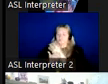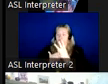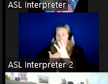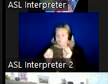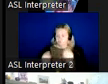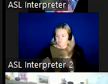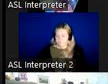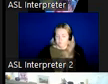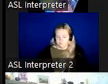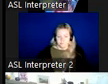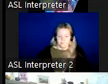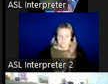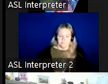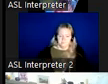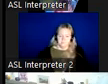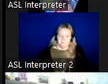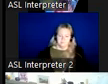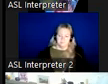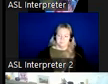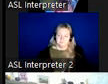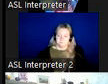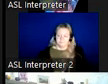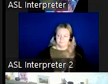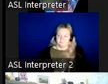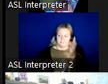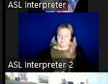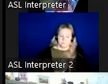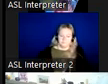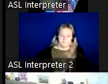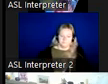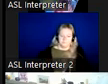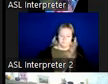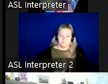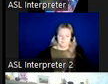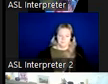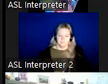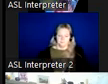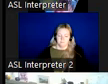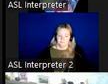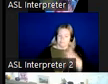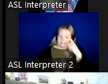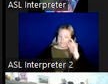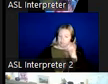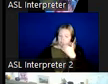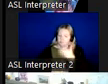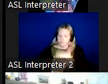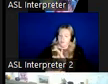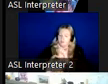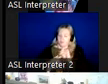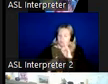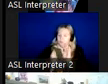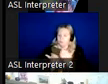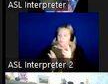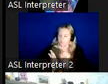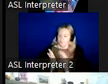And such a great, I think it's such a great connection for literature as well. So if you have maybe,